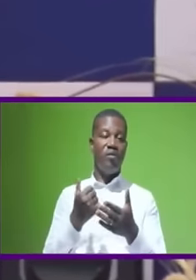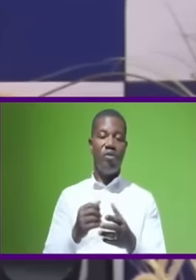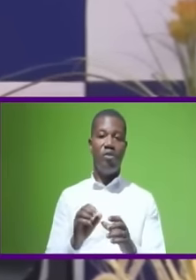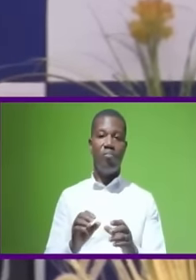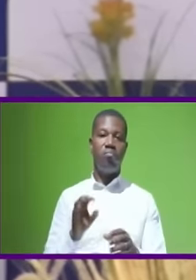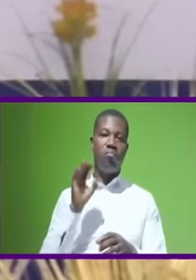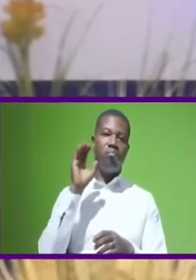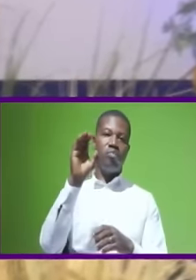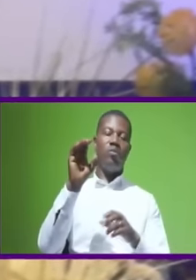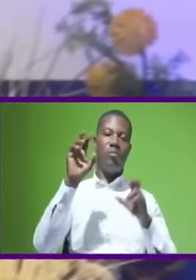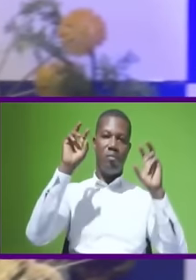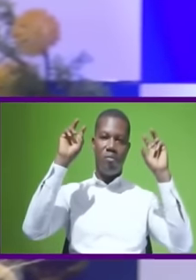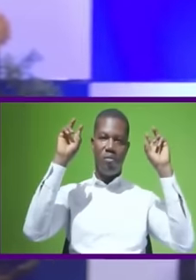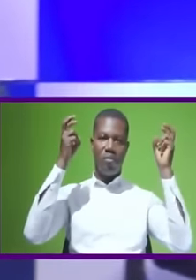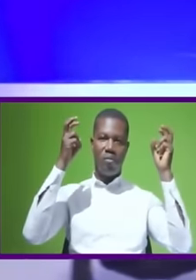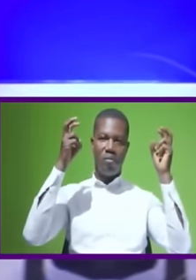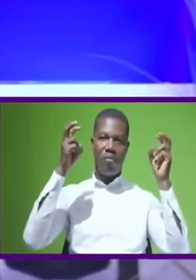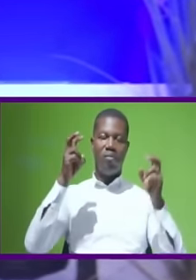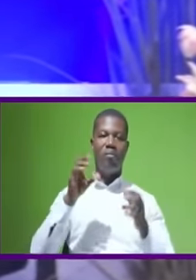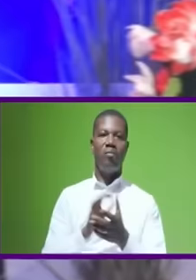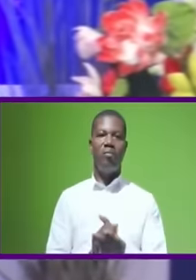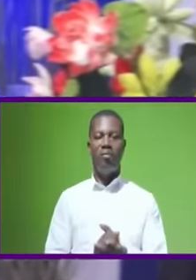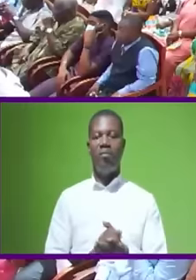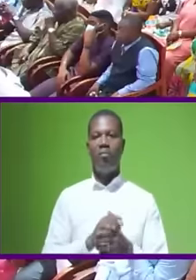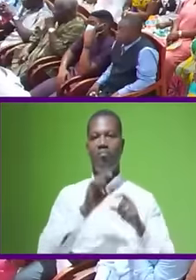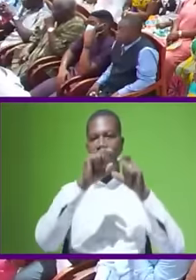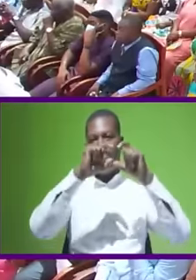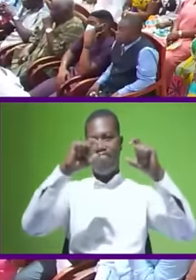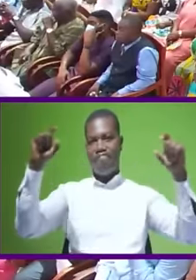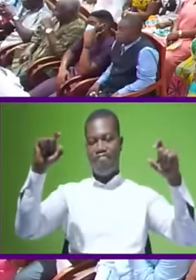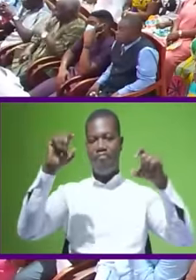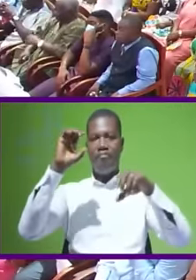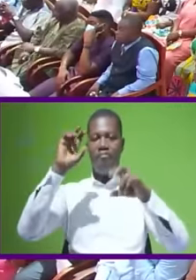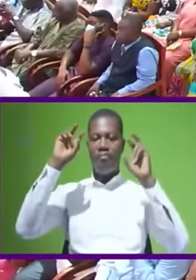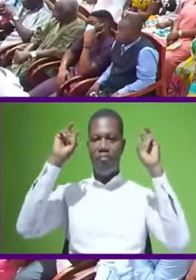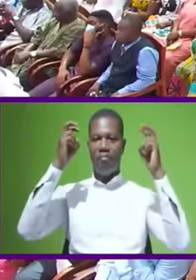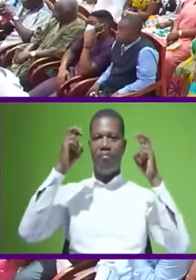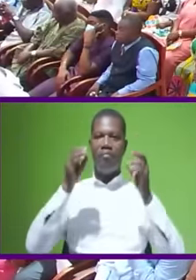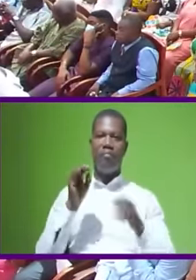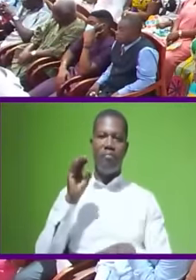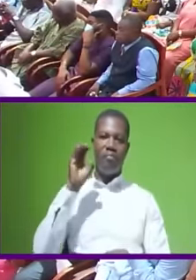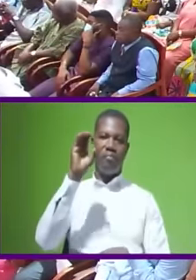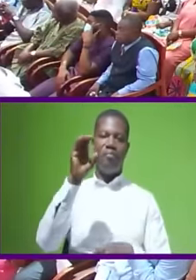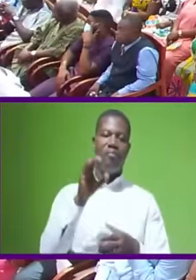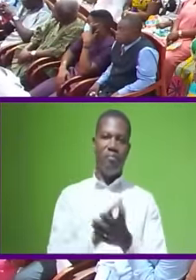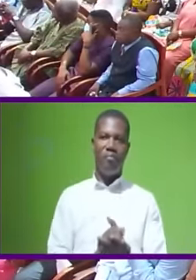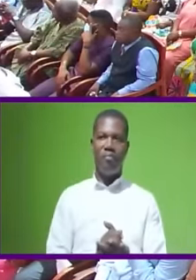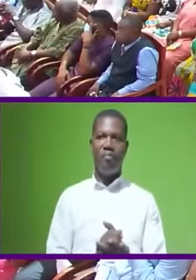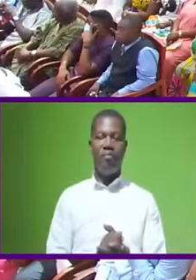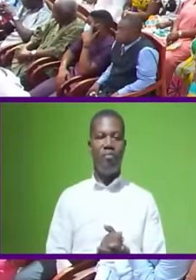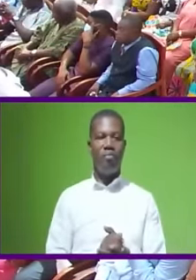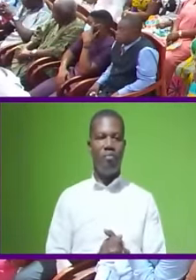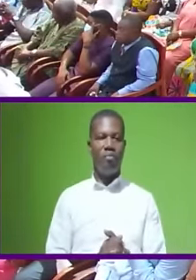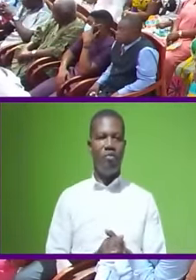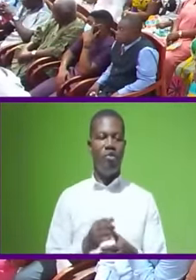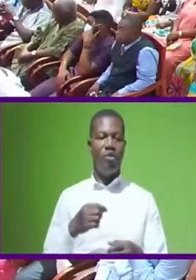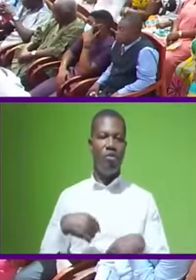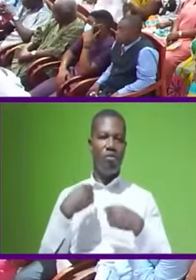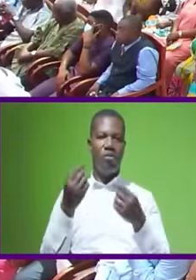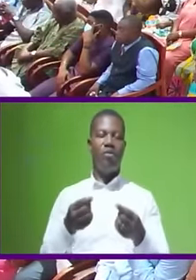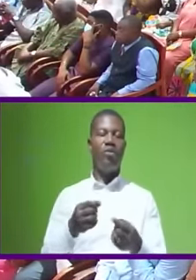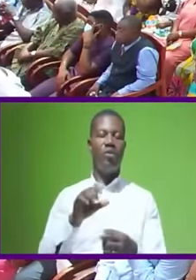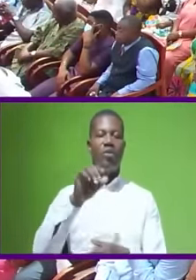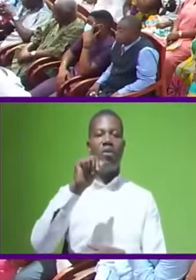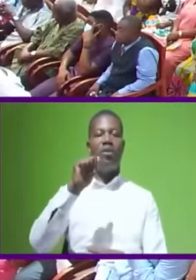Today, when I am about climaxing the message, then I will give you the title. The Acts of the Apostles,